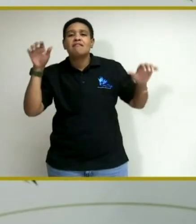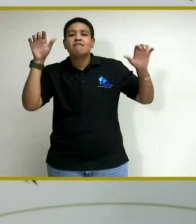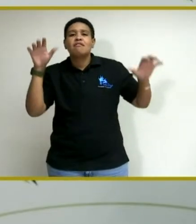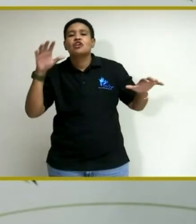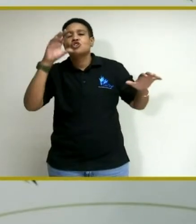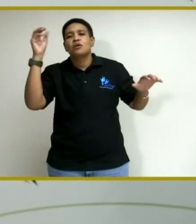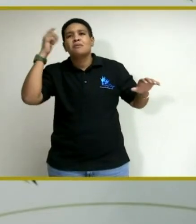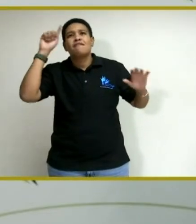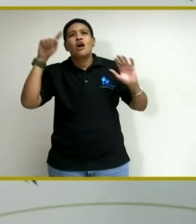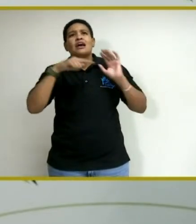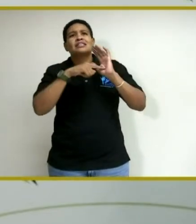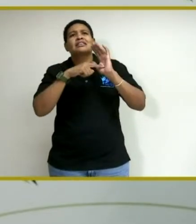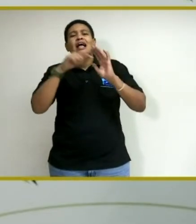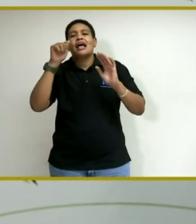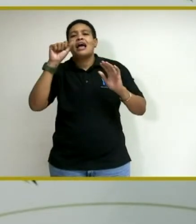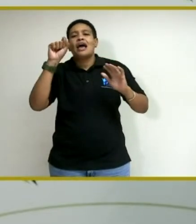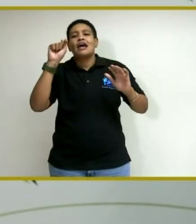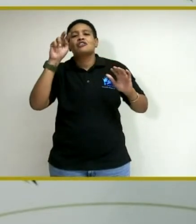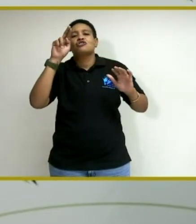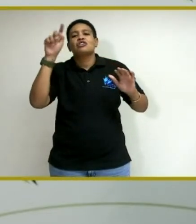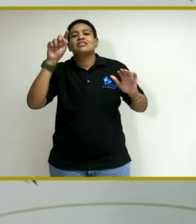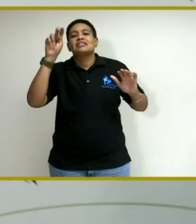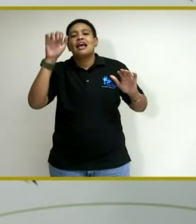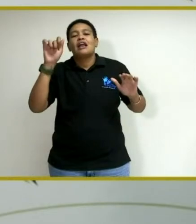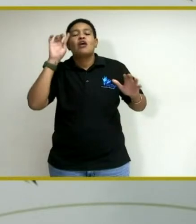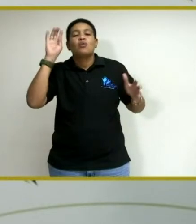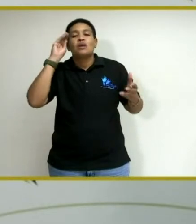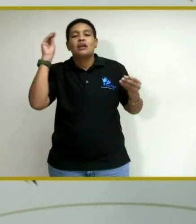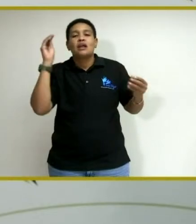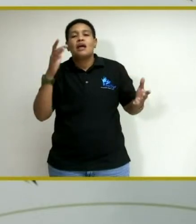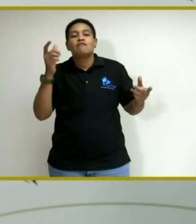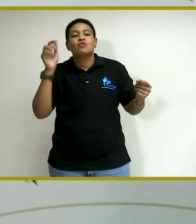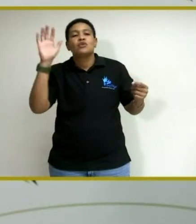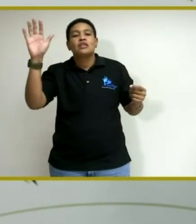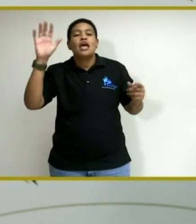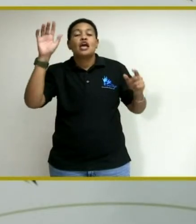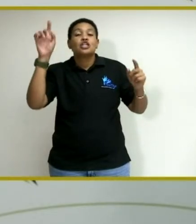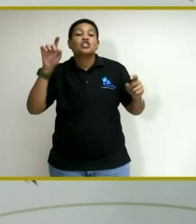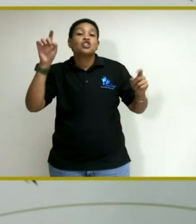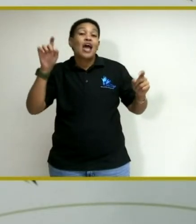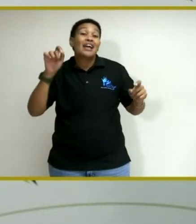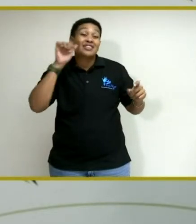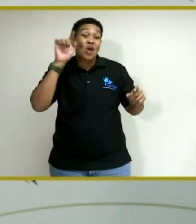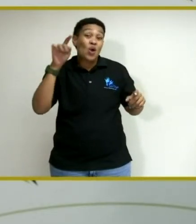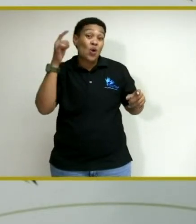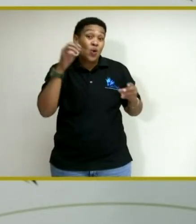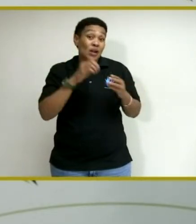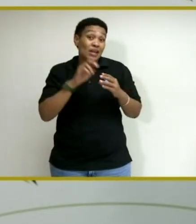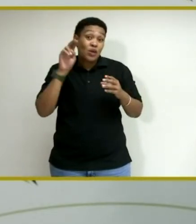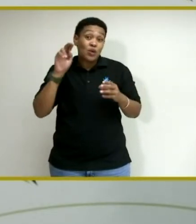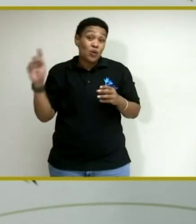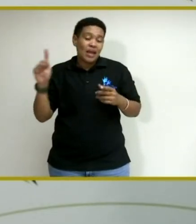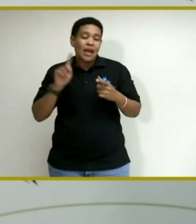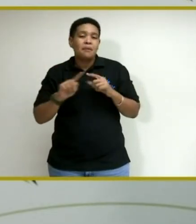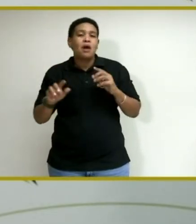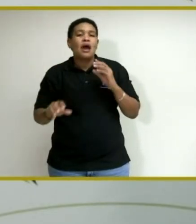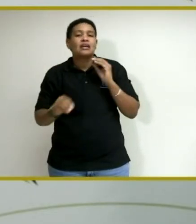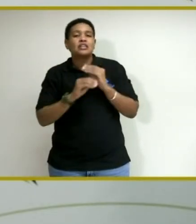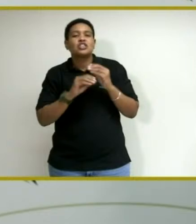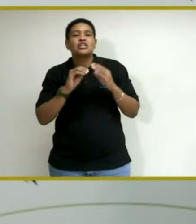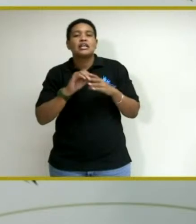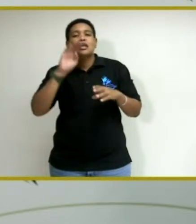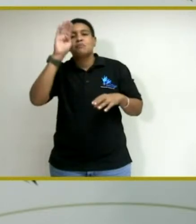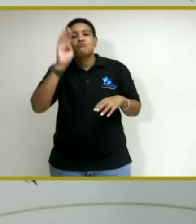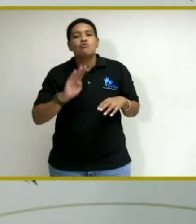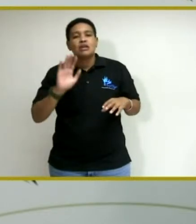for example, AstraZeneca, they would have conducted their trials not only in the UK, but also in